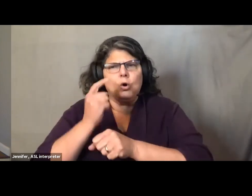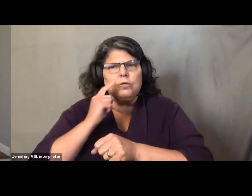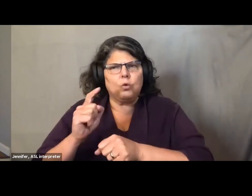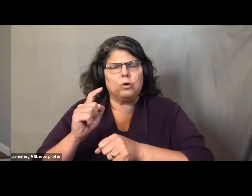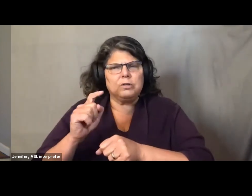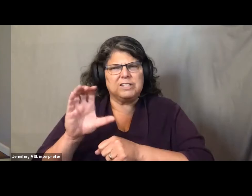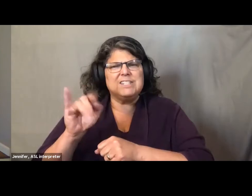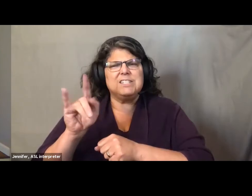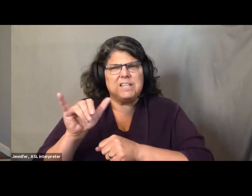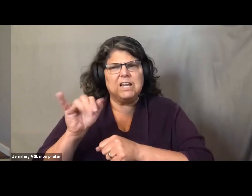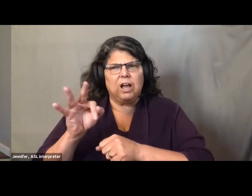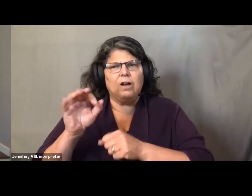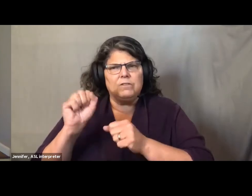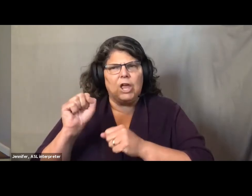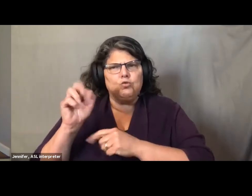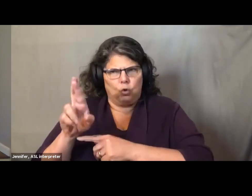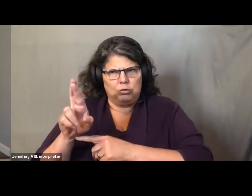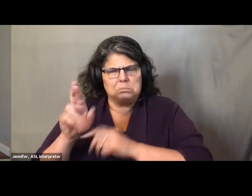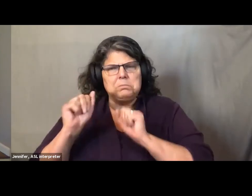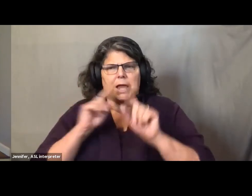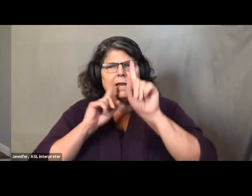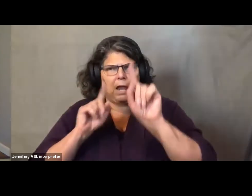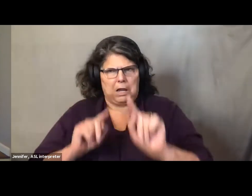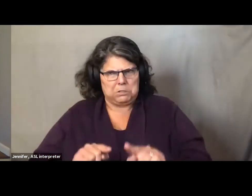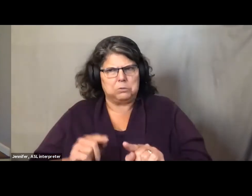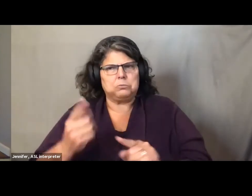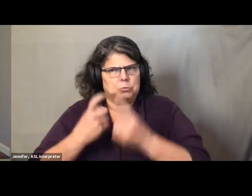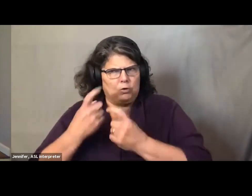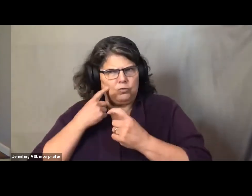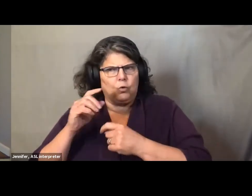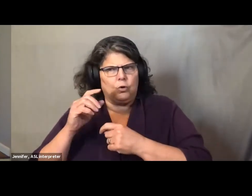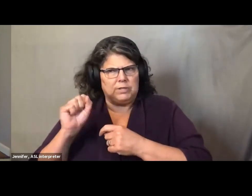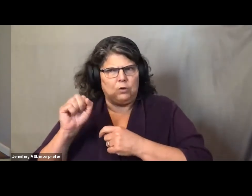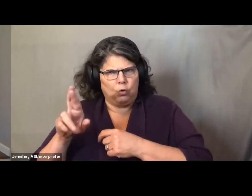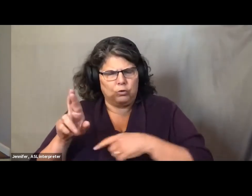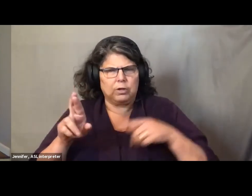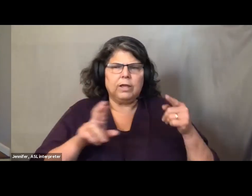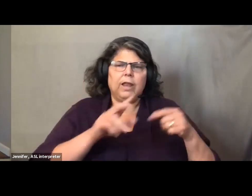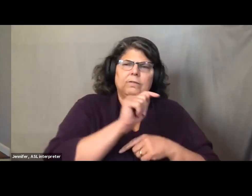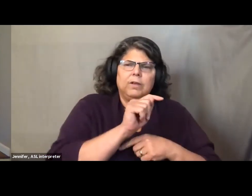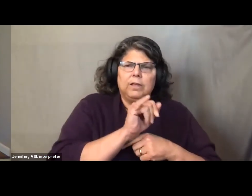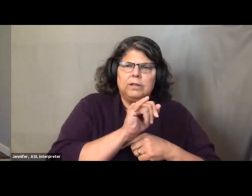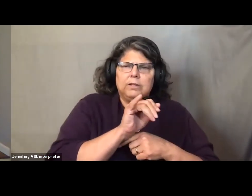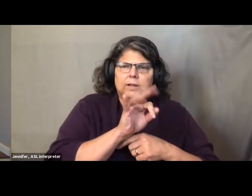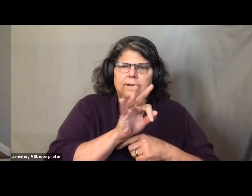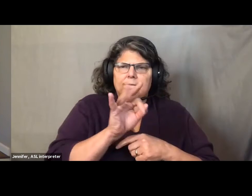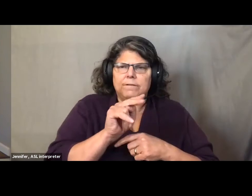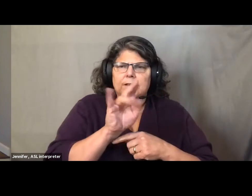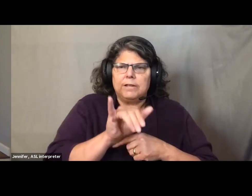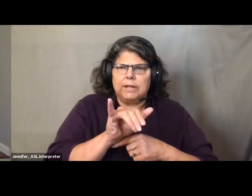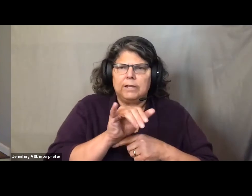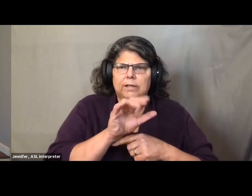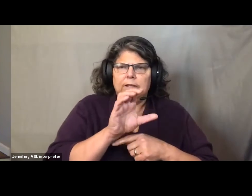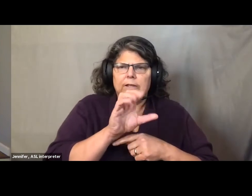city. And then also I have Tiffany Sater, who is the one